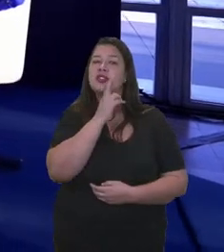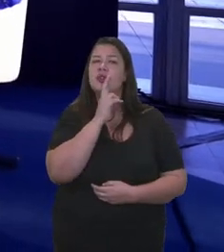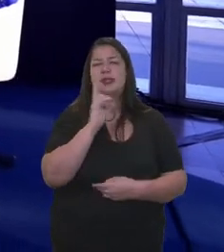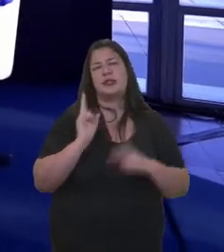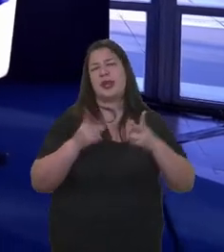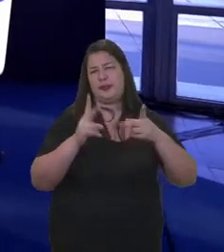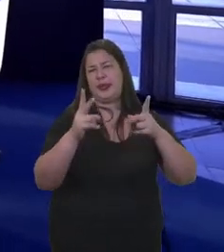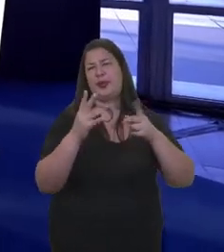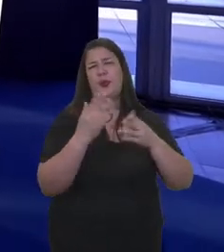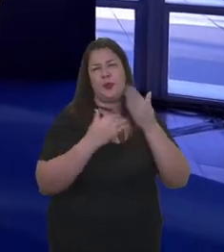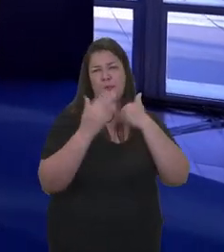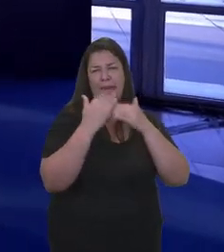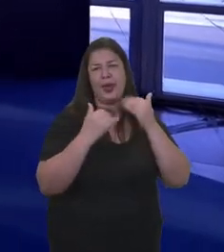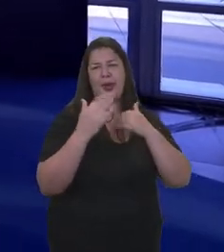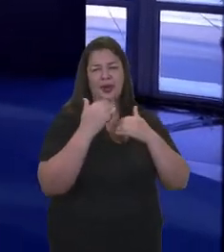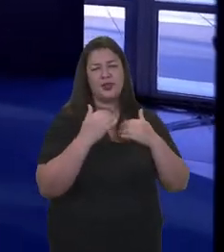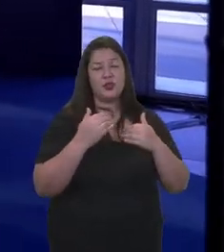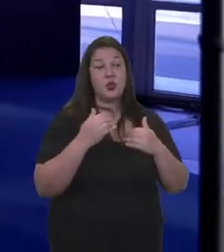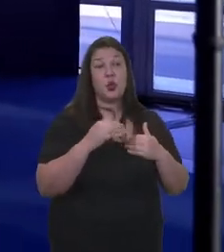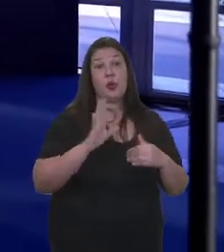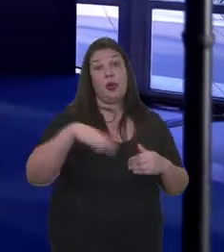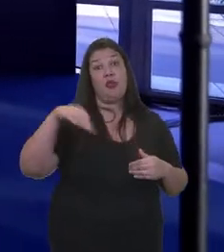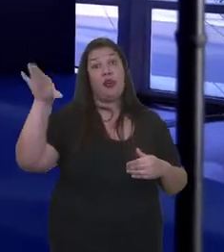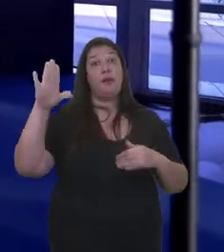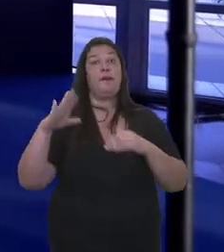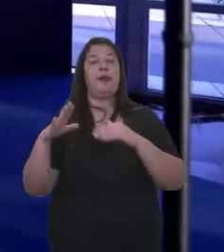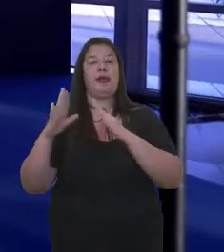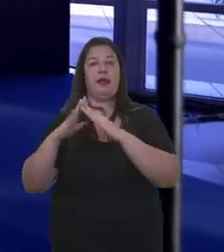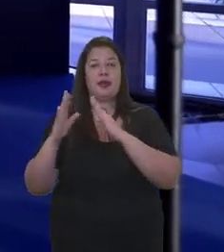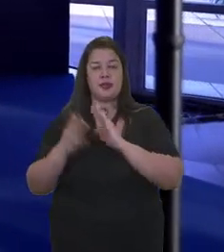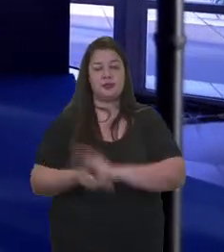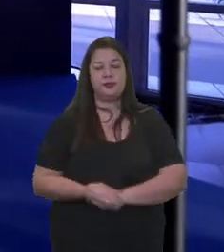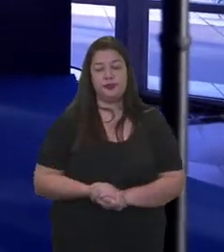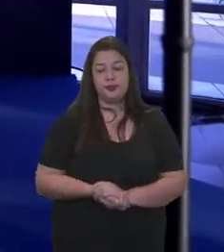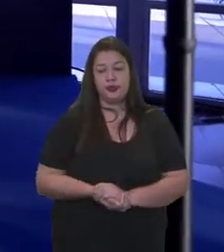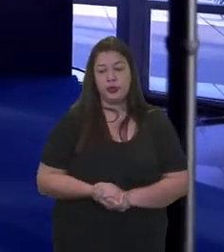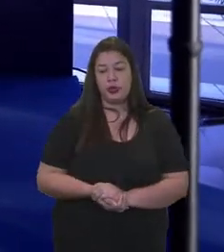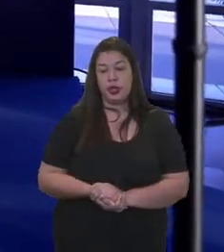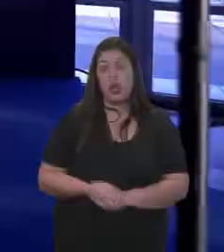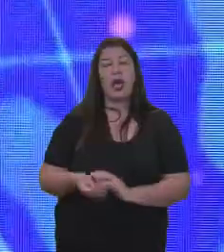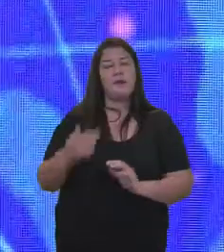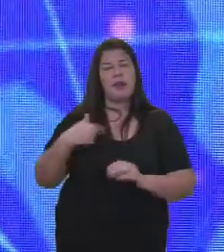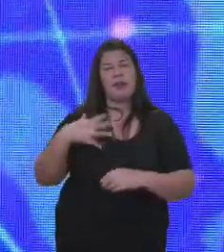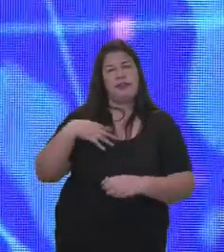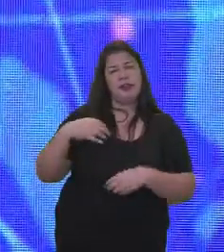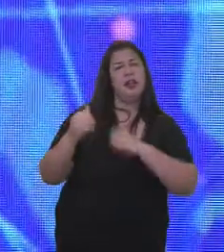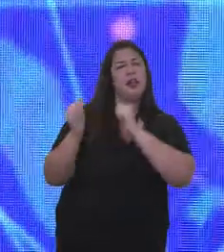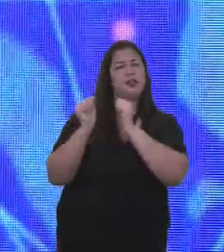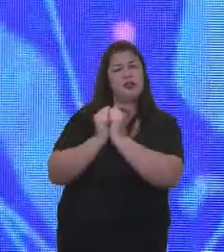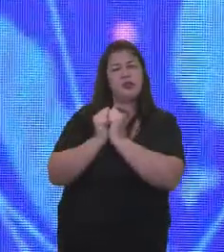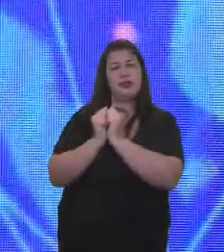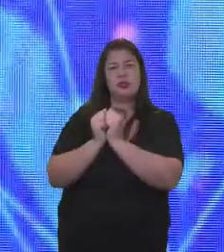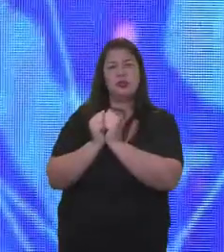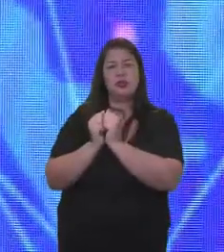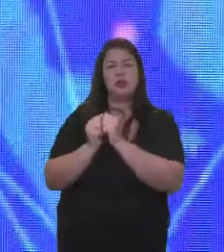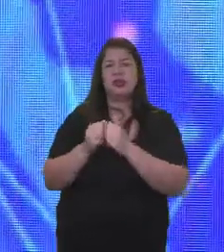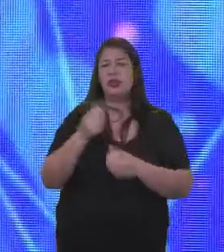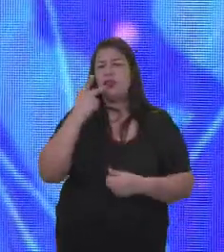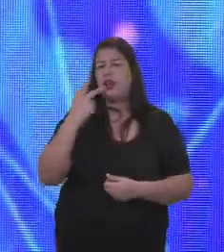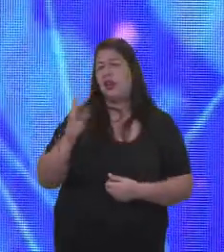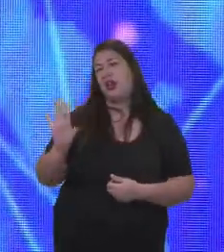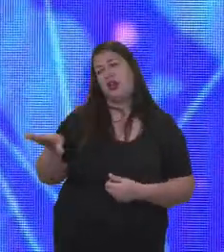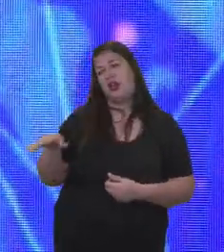I always look in the restaurant, I always ask something extra to take. So I opened the windows. My daughter was with me. I said,